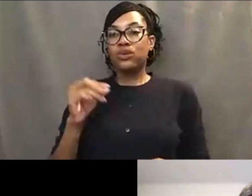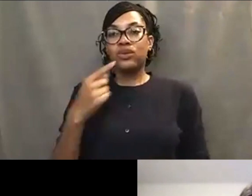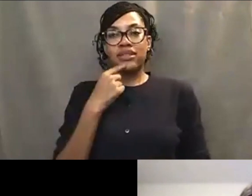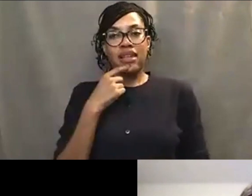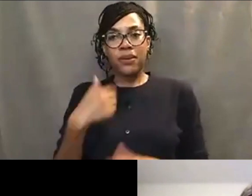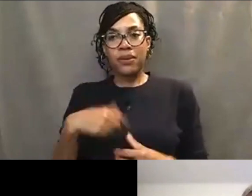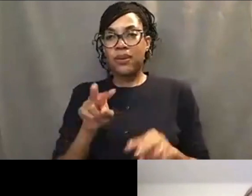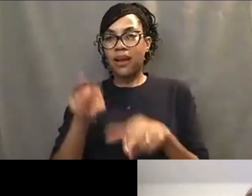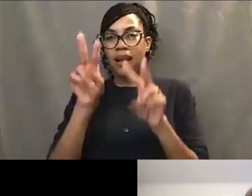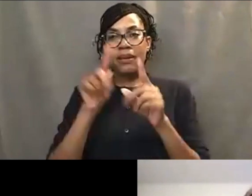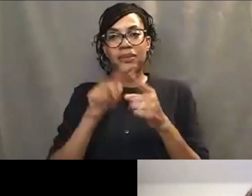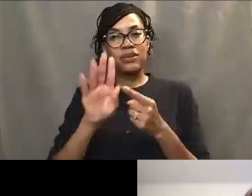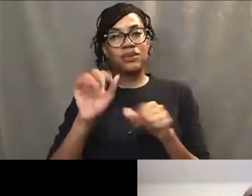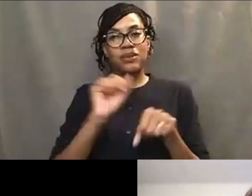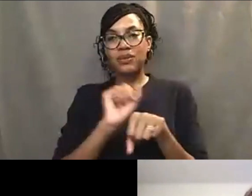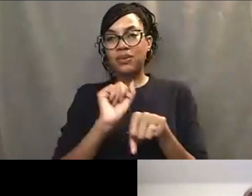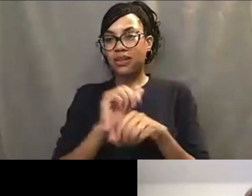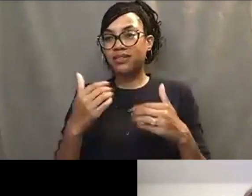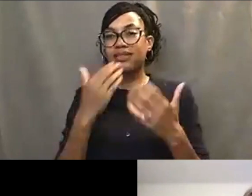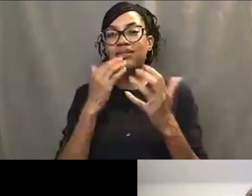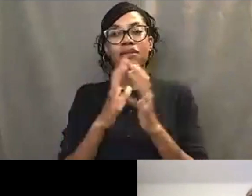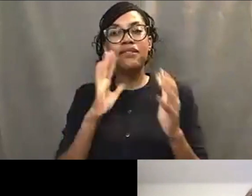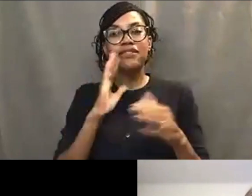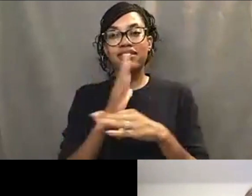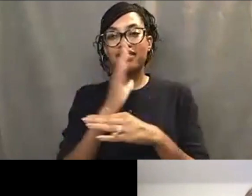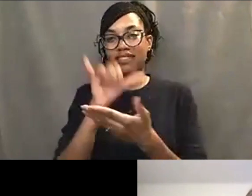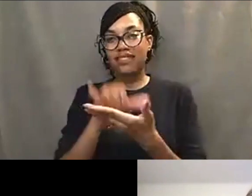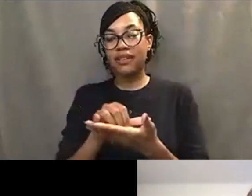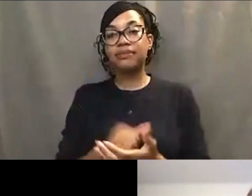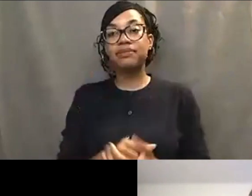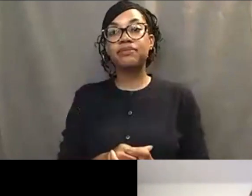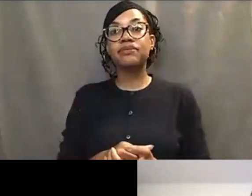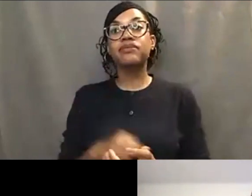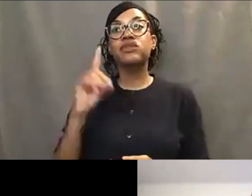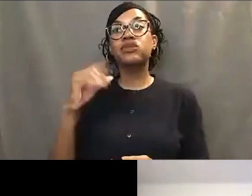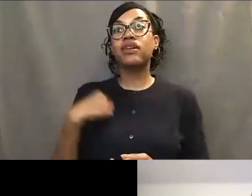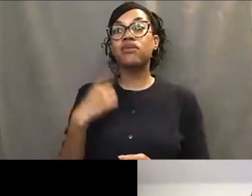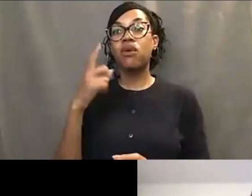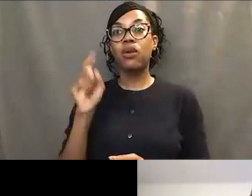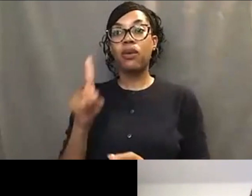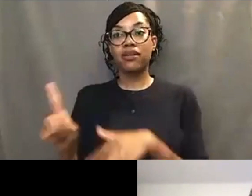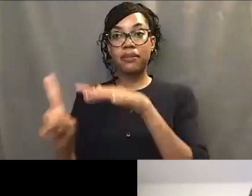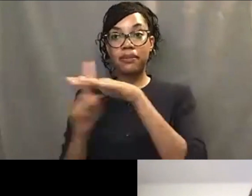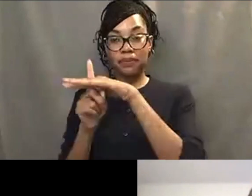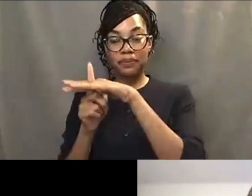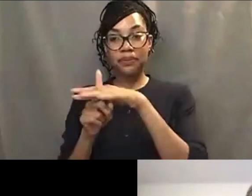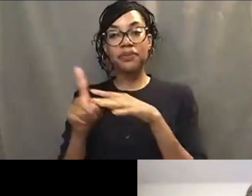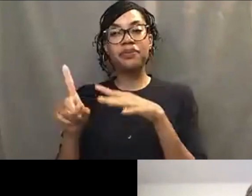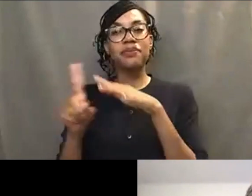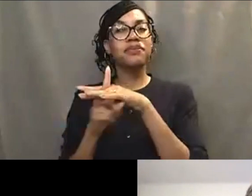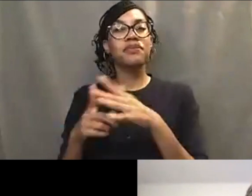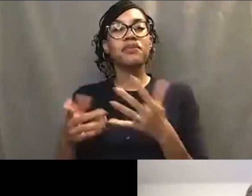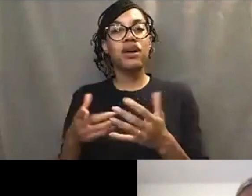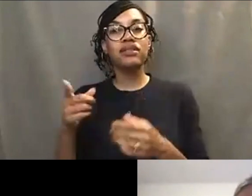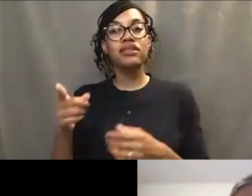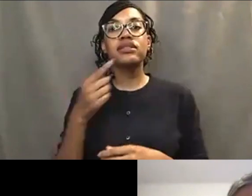doing this work. And so thank you so much for sharing that. We do have one question. The question is Esperanza. Can you share